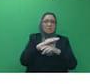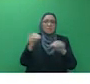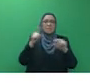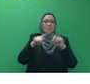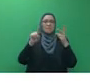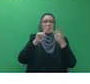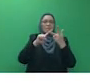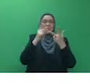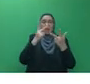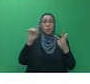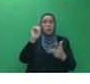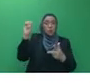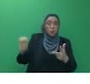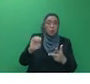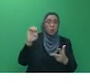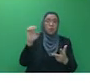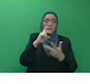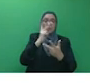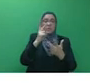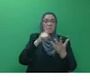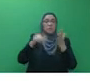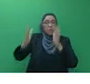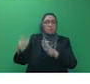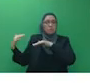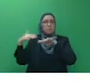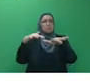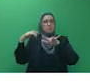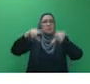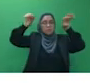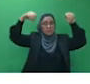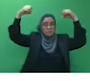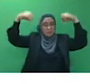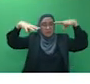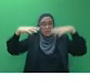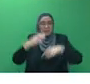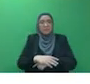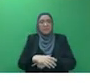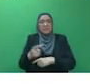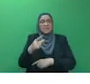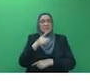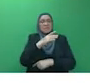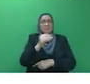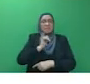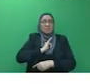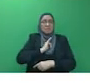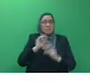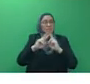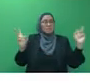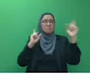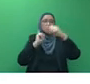at the stadiums so i am optimistic that uh music